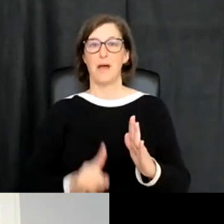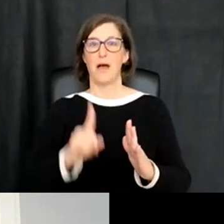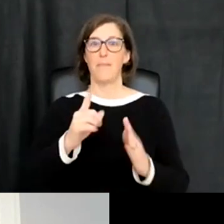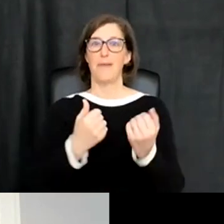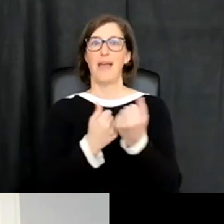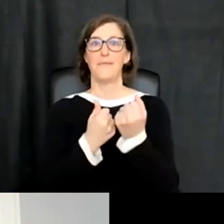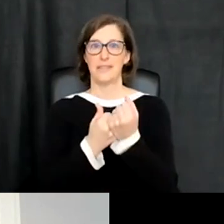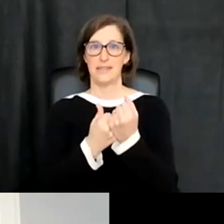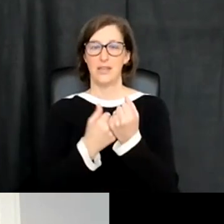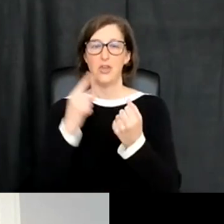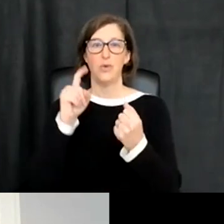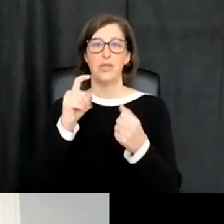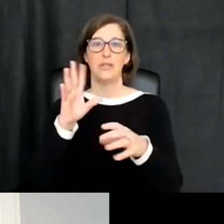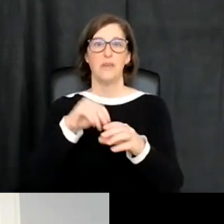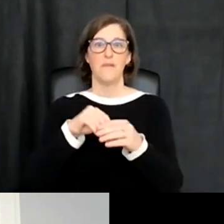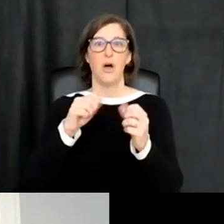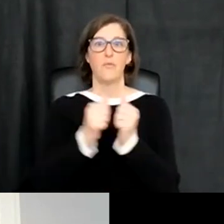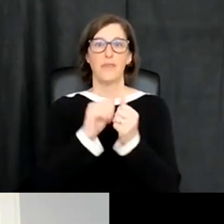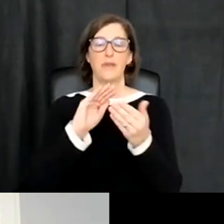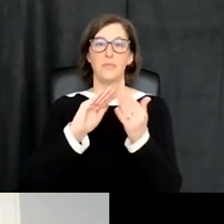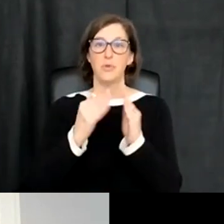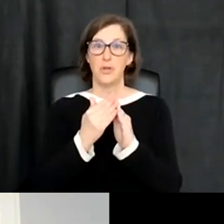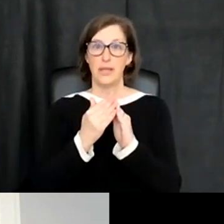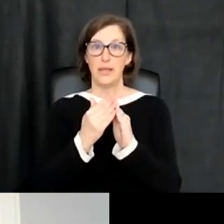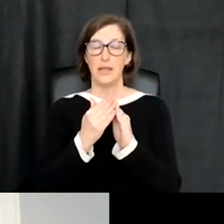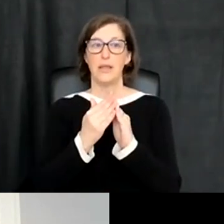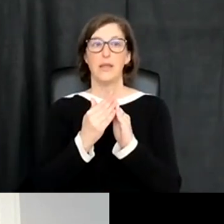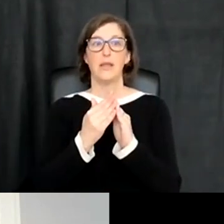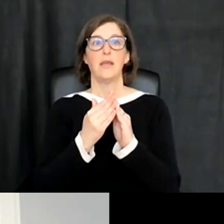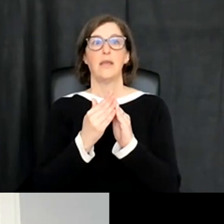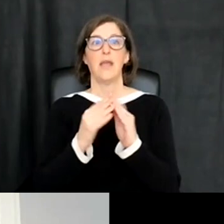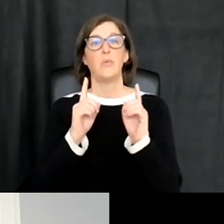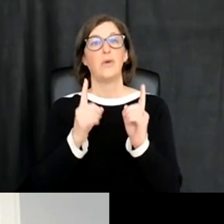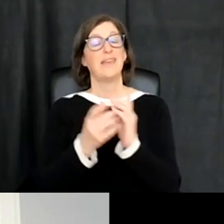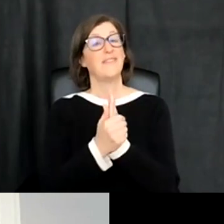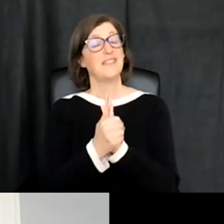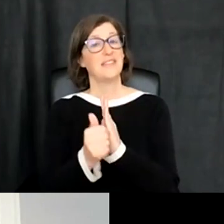We engage with the communities, we capacitate them to be able to